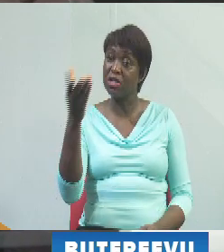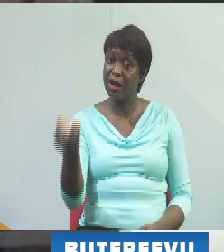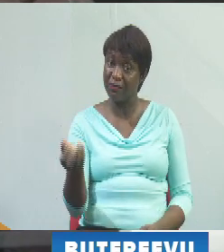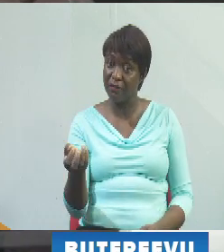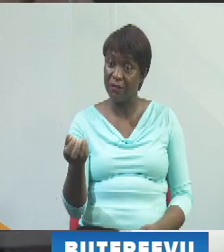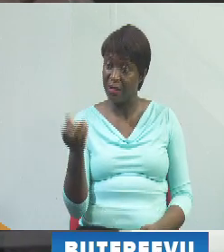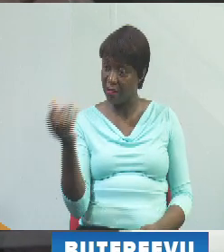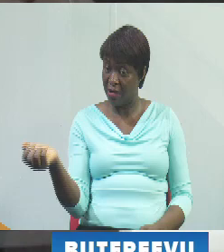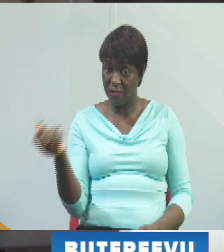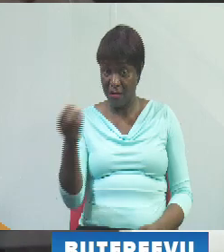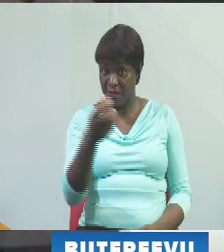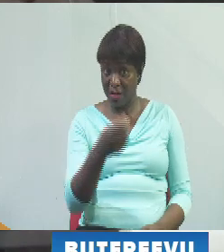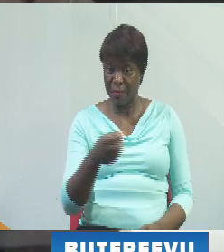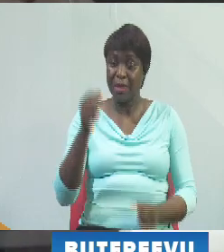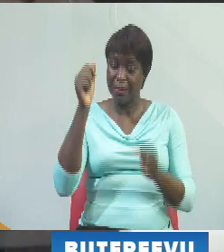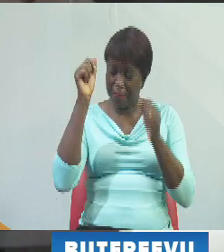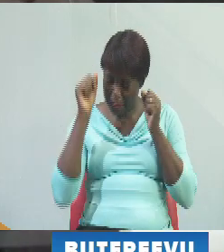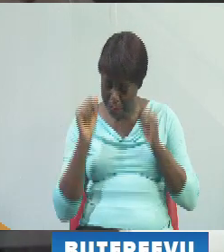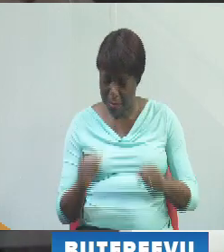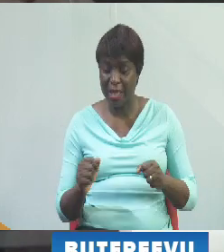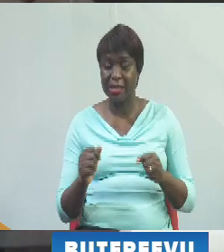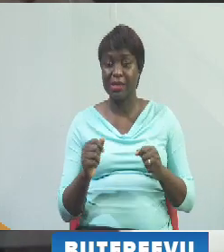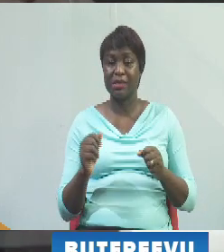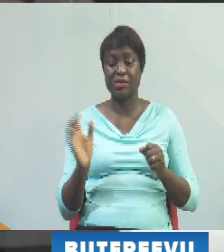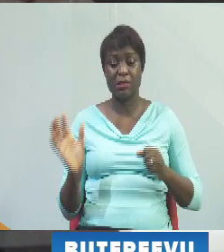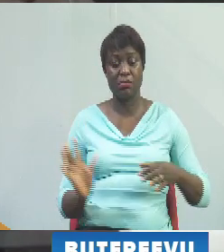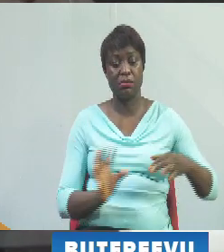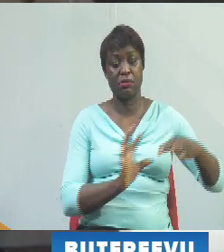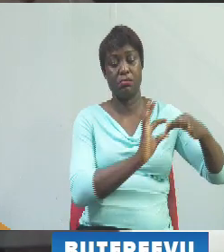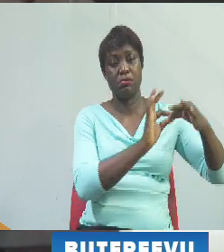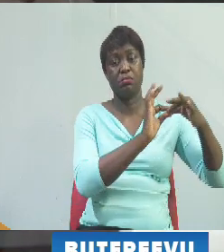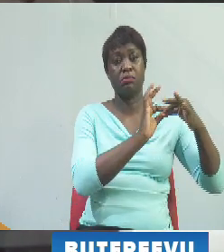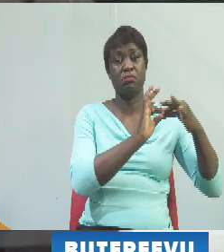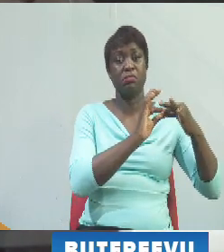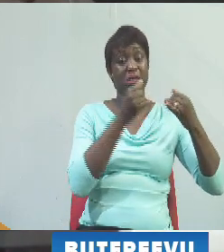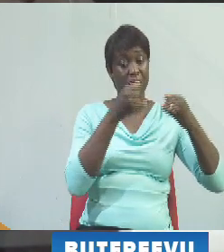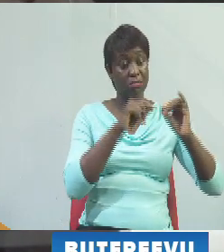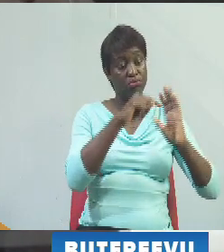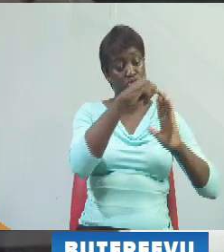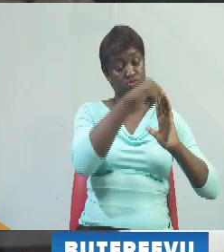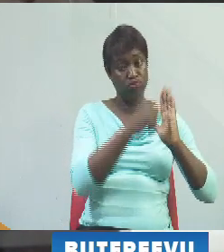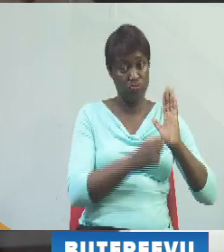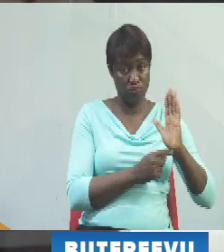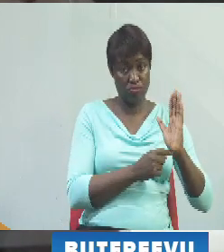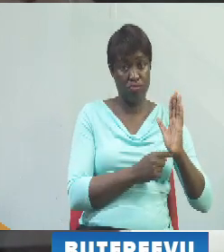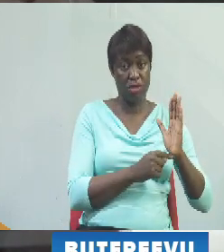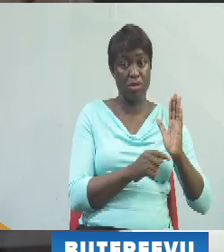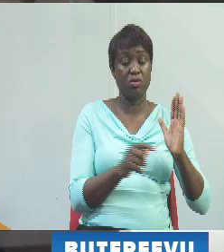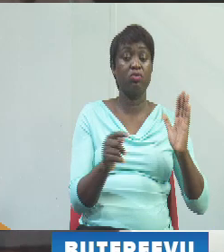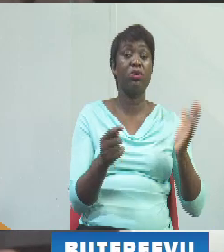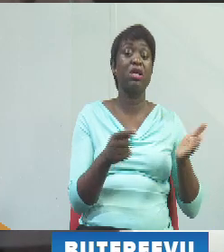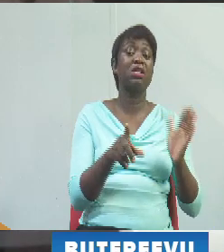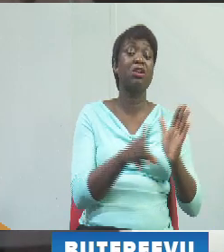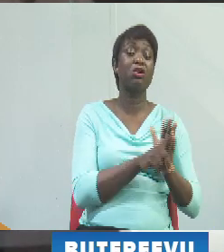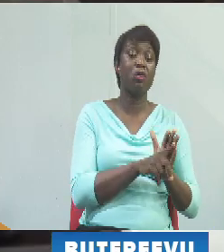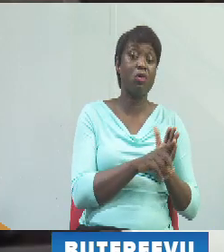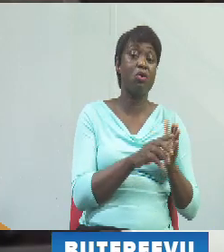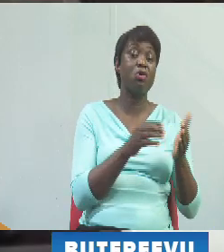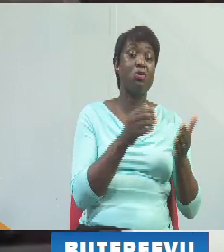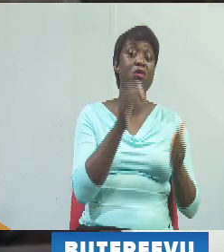you must comply with the requirements of the Public Finance Management